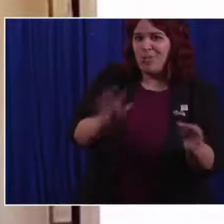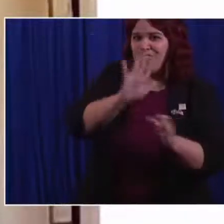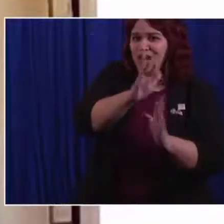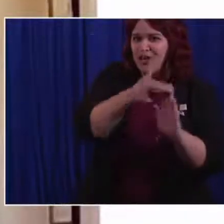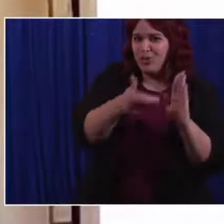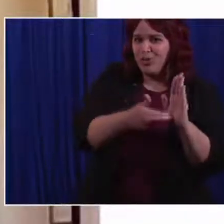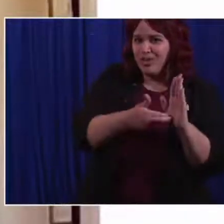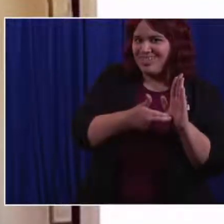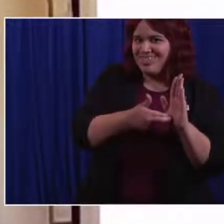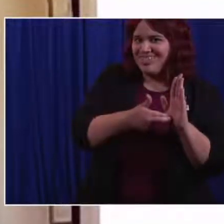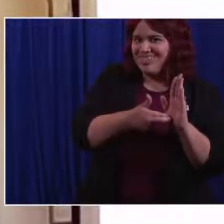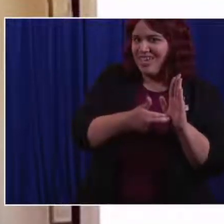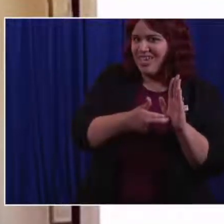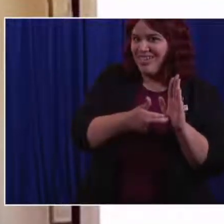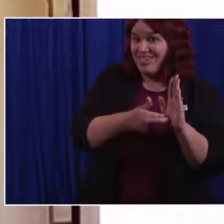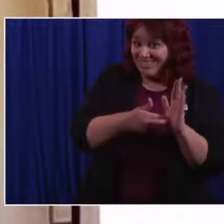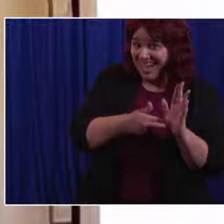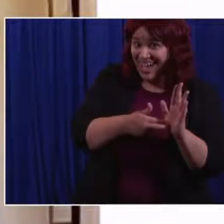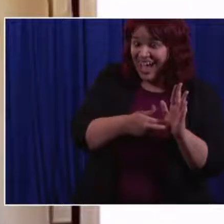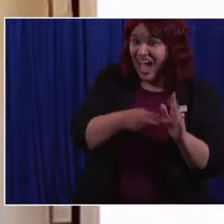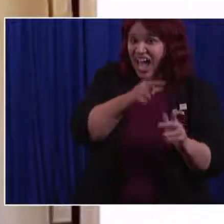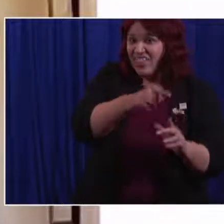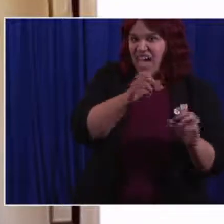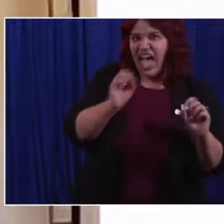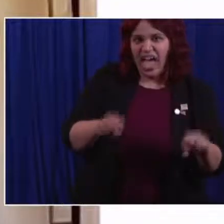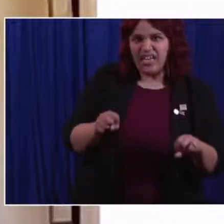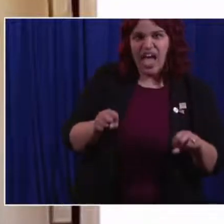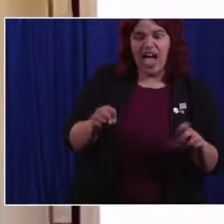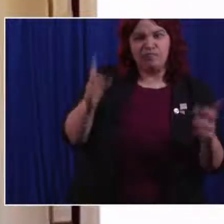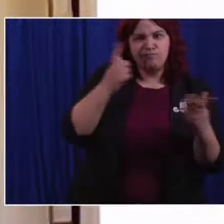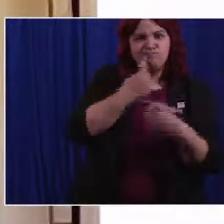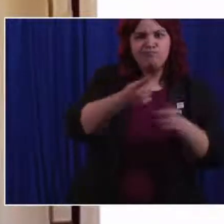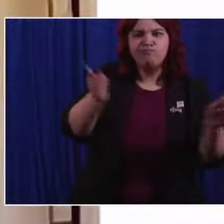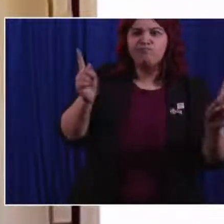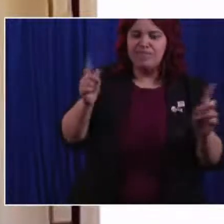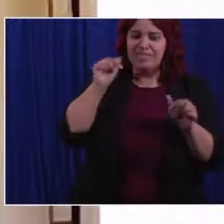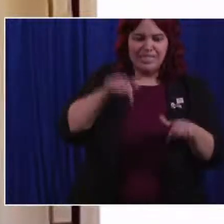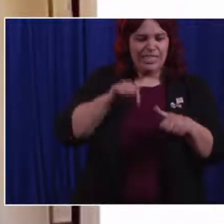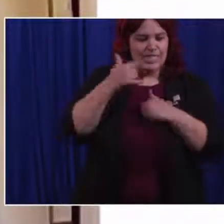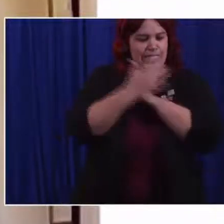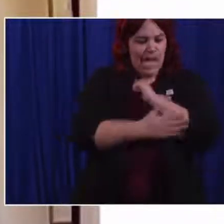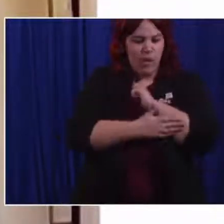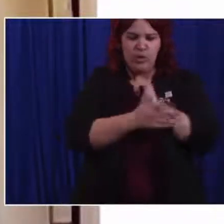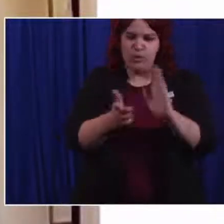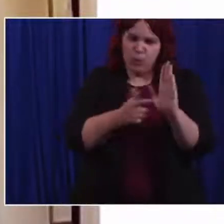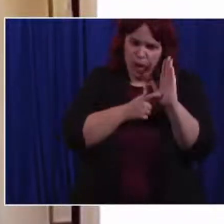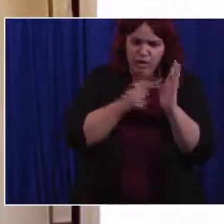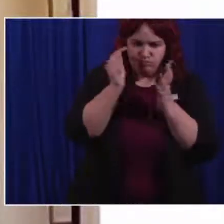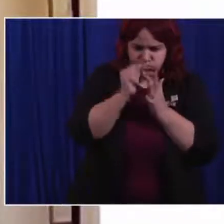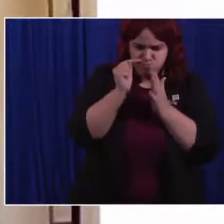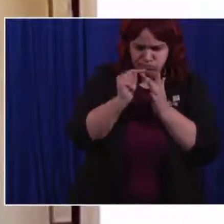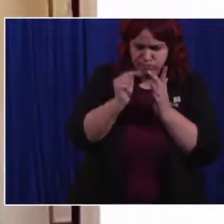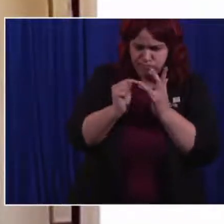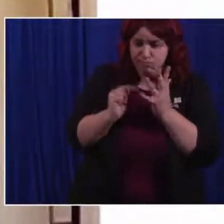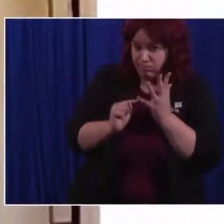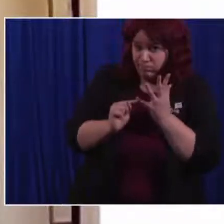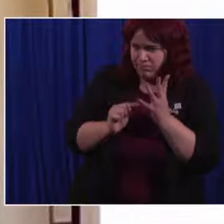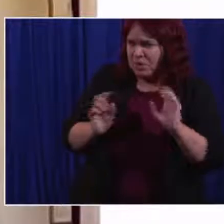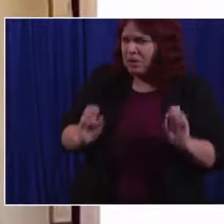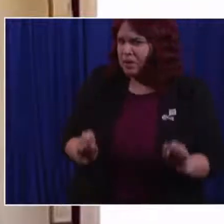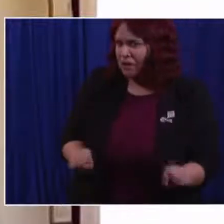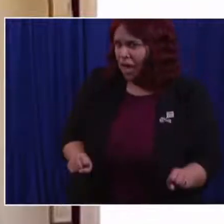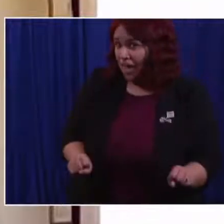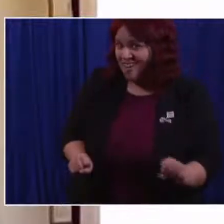to offer strong guidance, direction, or advice about what would